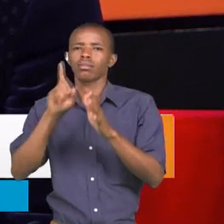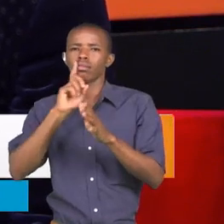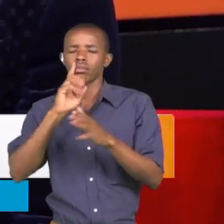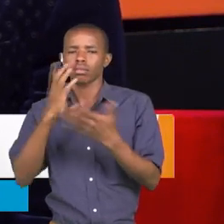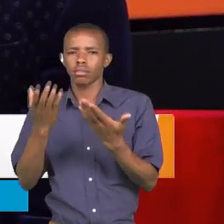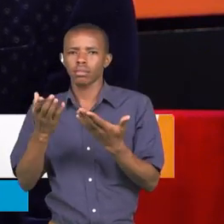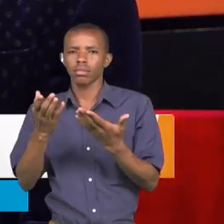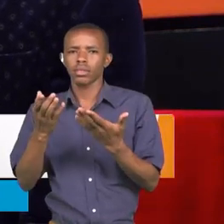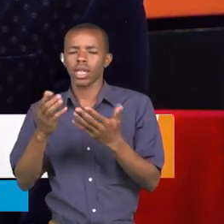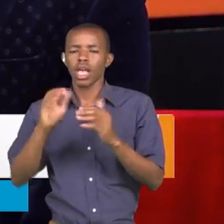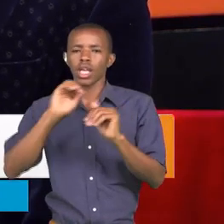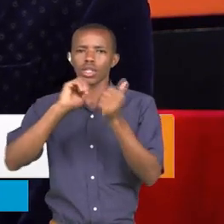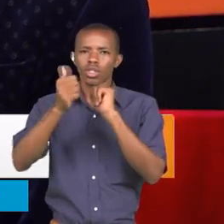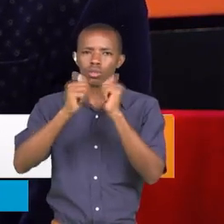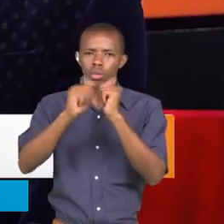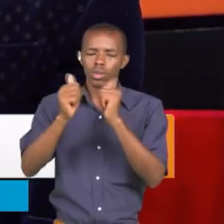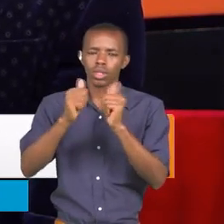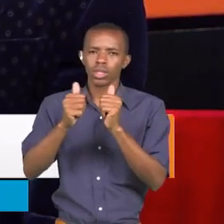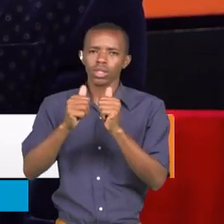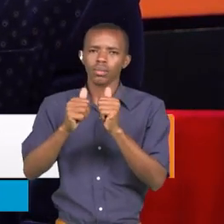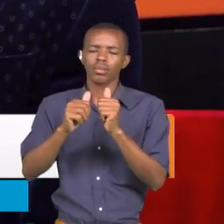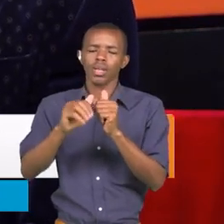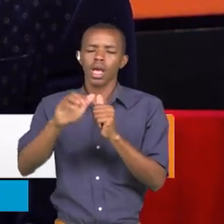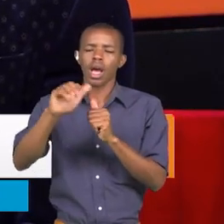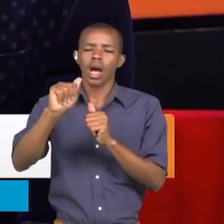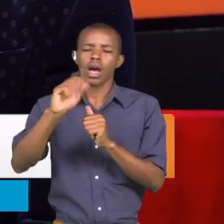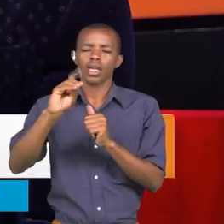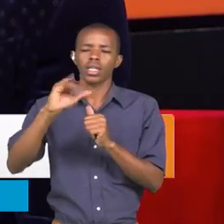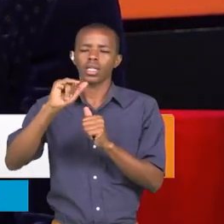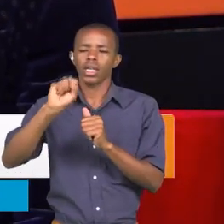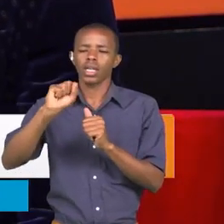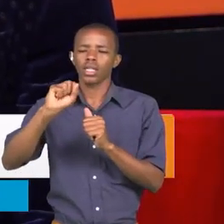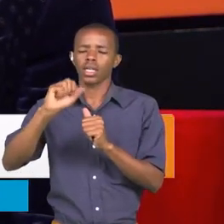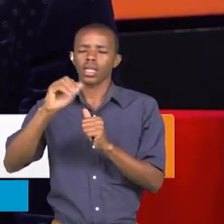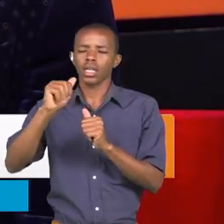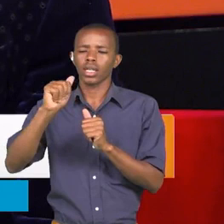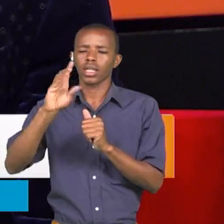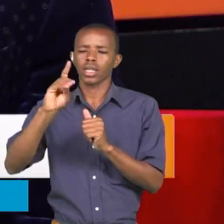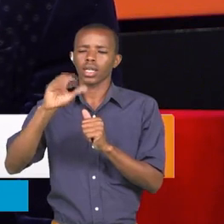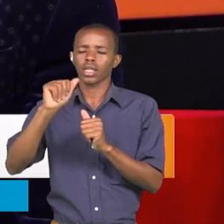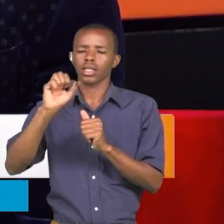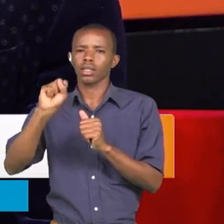at sports merchandise, Adidas. We have so much out here.